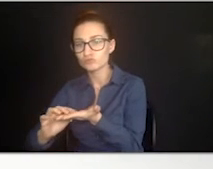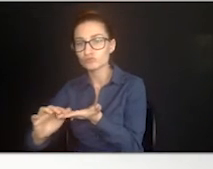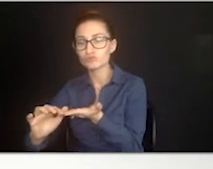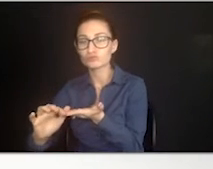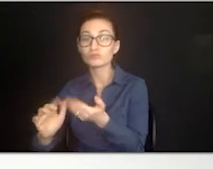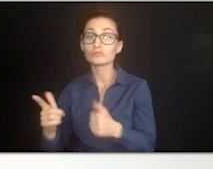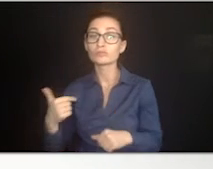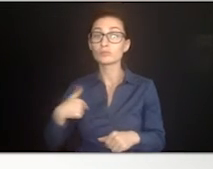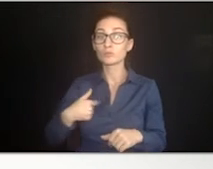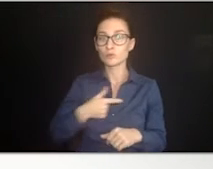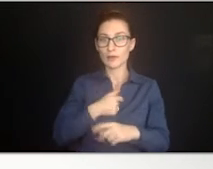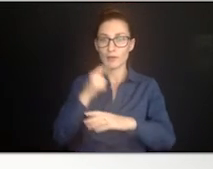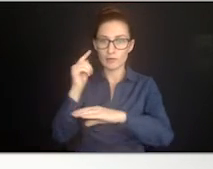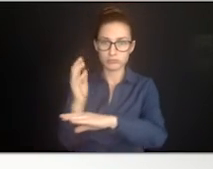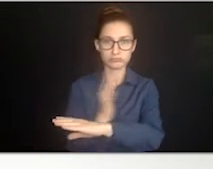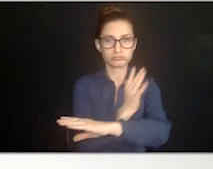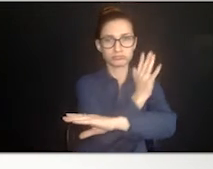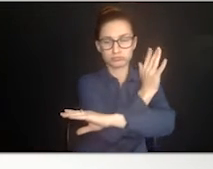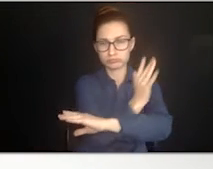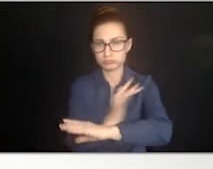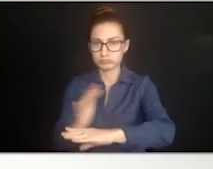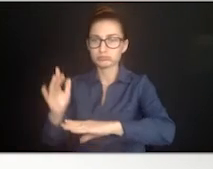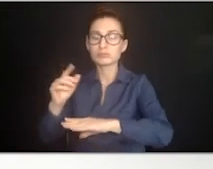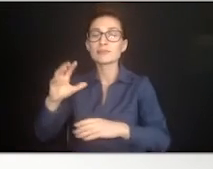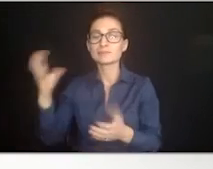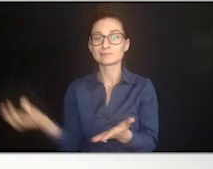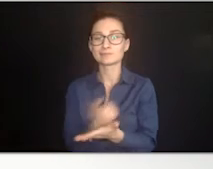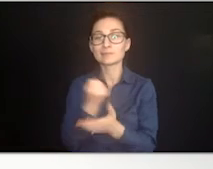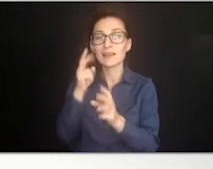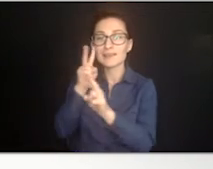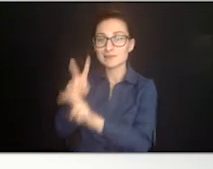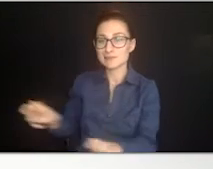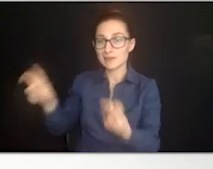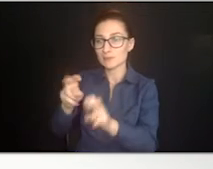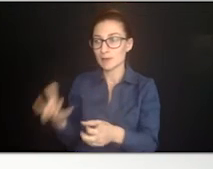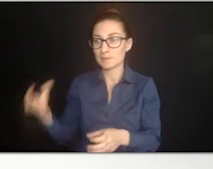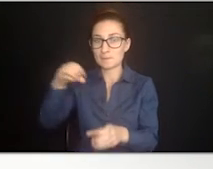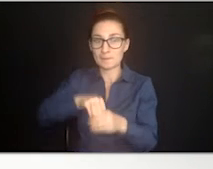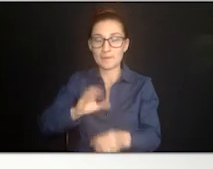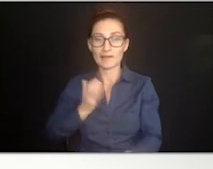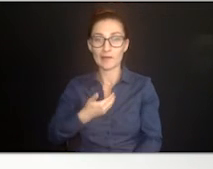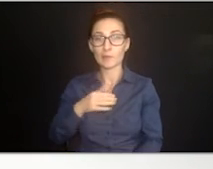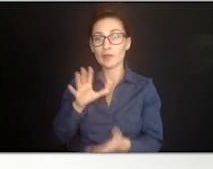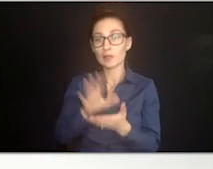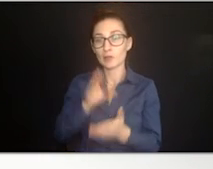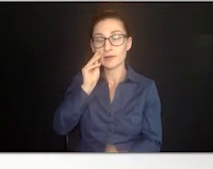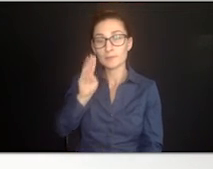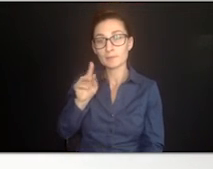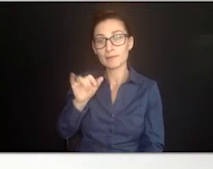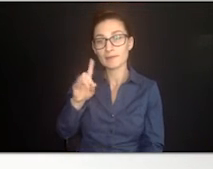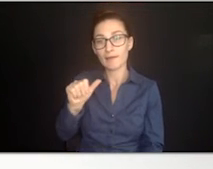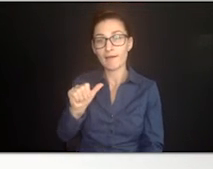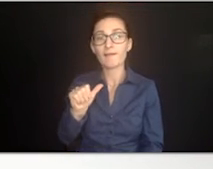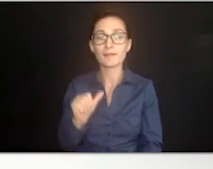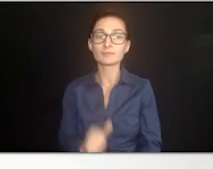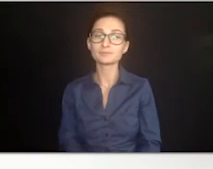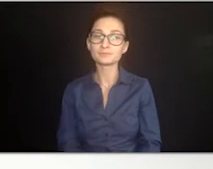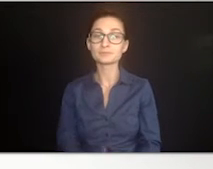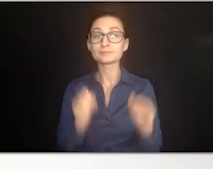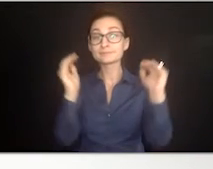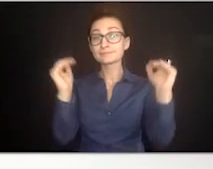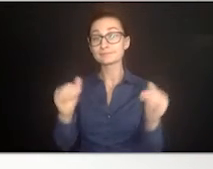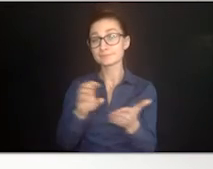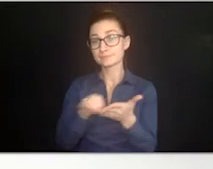that is assessed through their functional vision assessment. So, students with